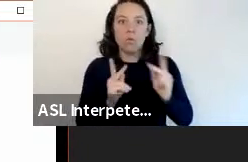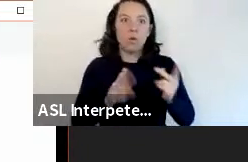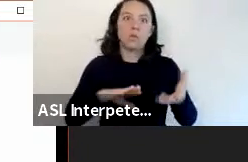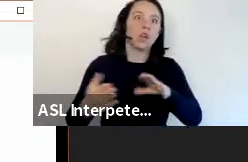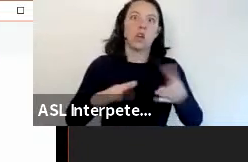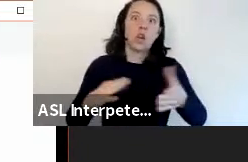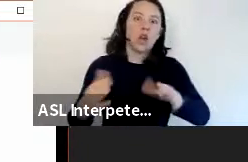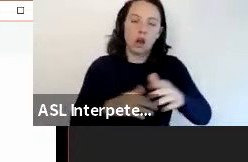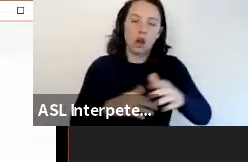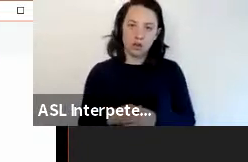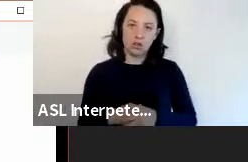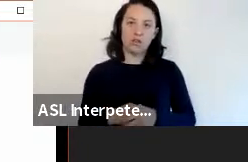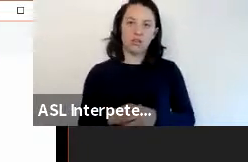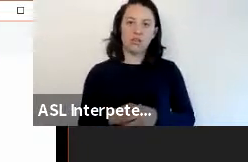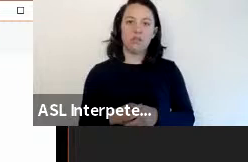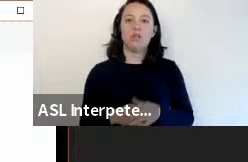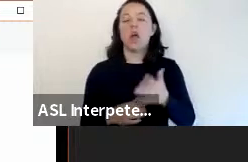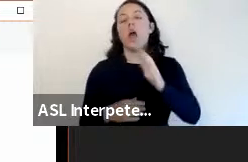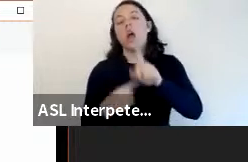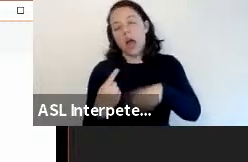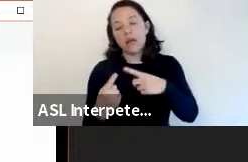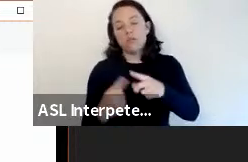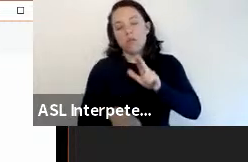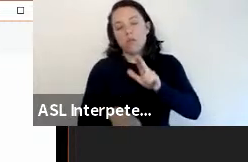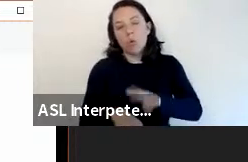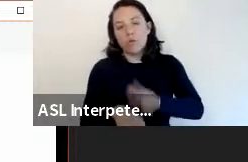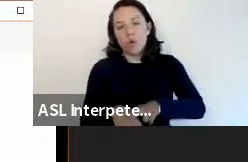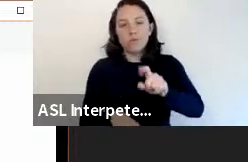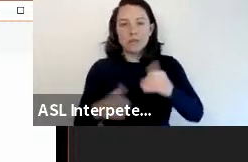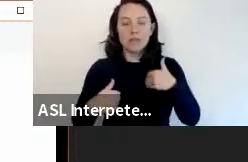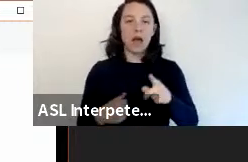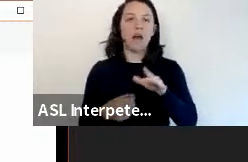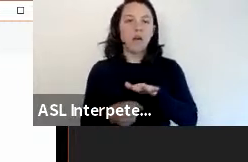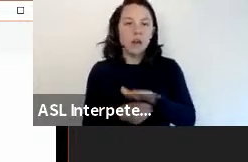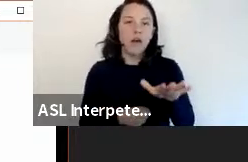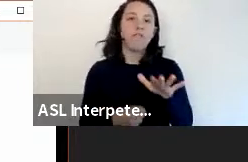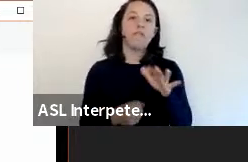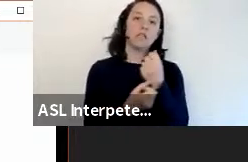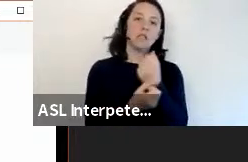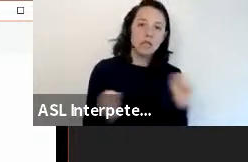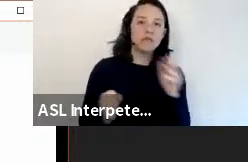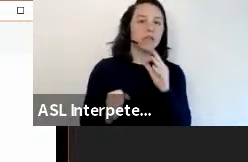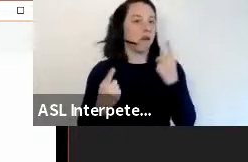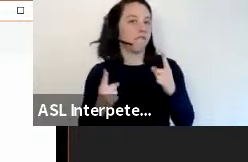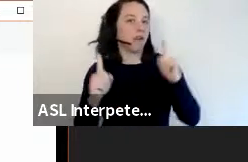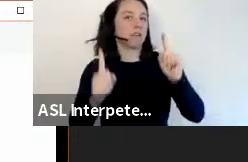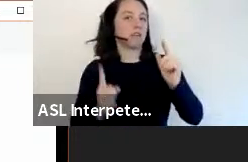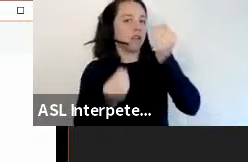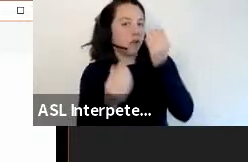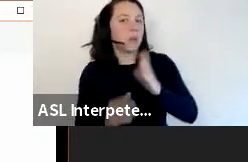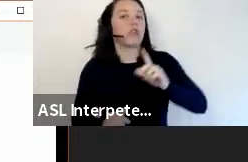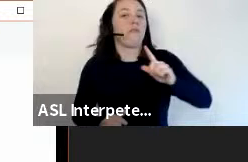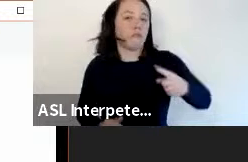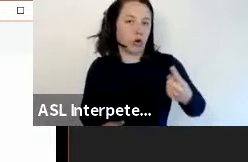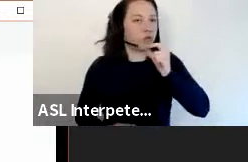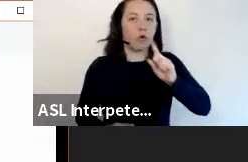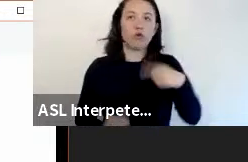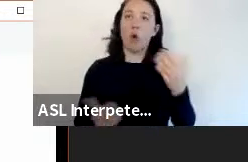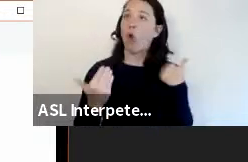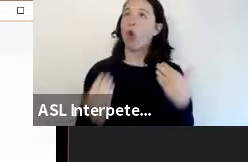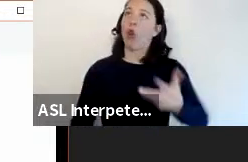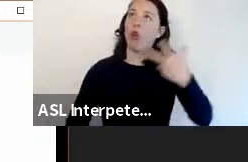and when we have enough safety data and effectiveness data to give them to the general public. And hence the